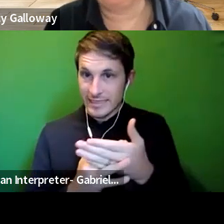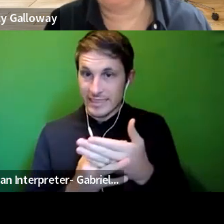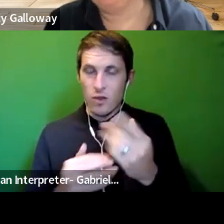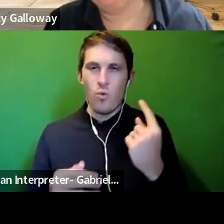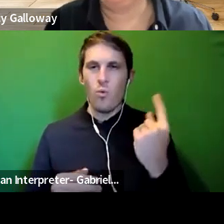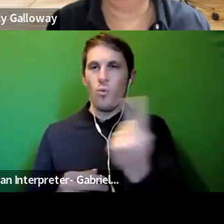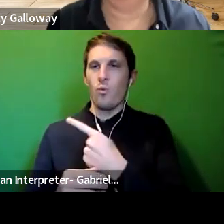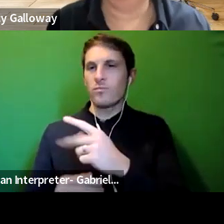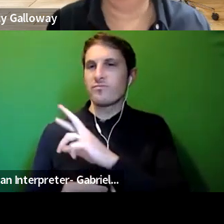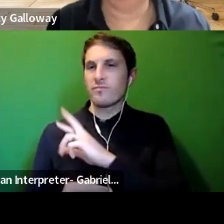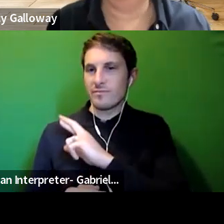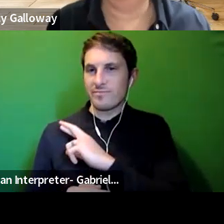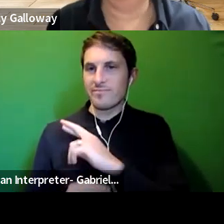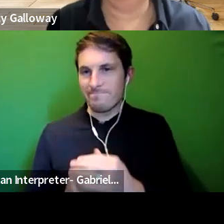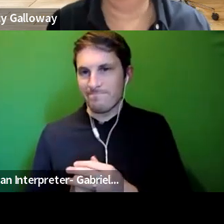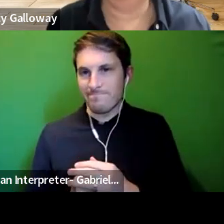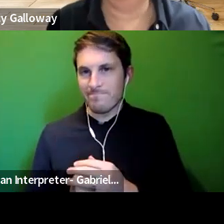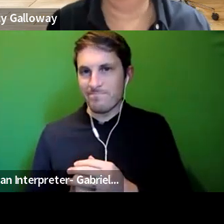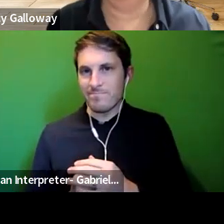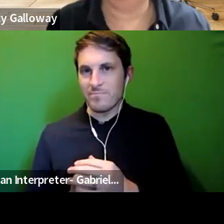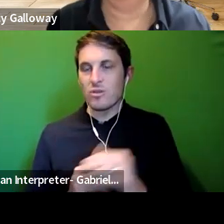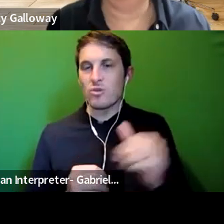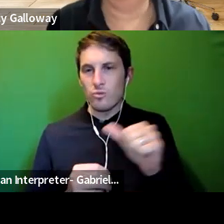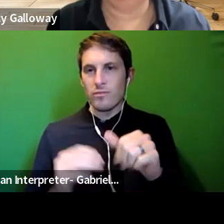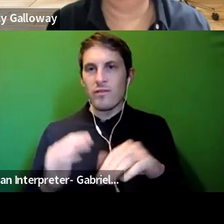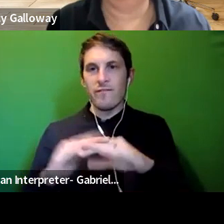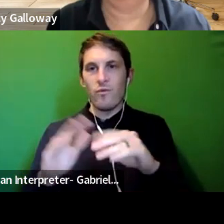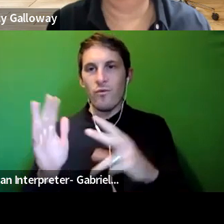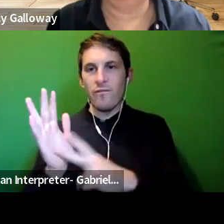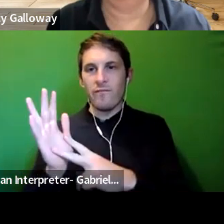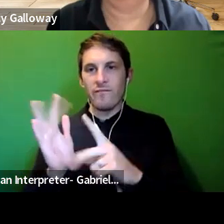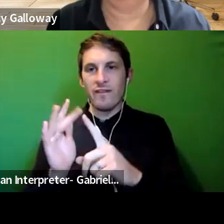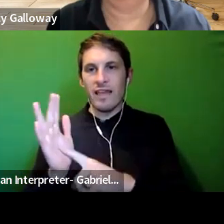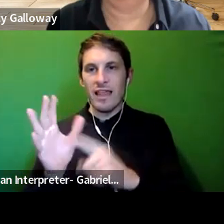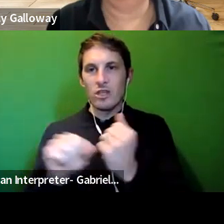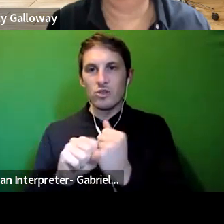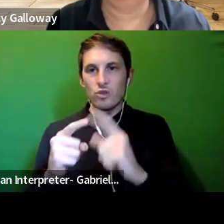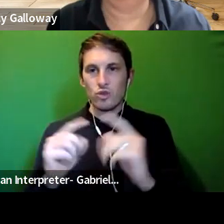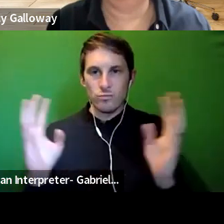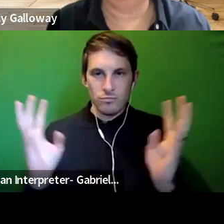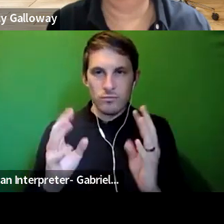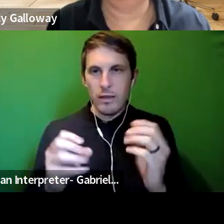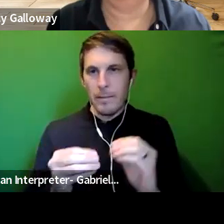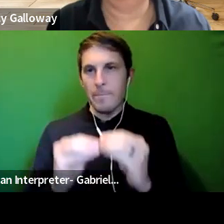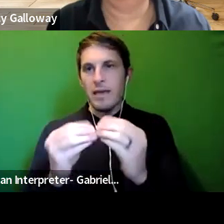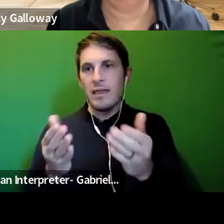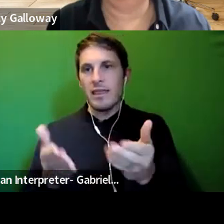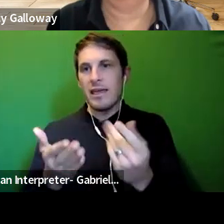responsible. It should take the whole village to make it happen. It should